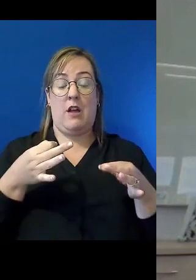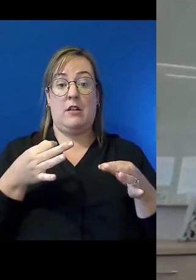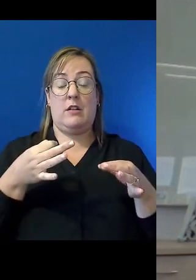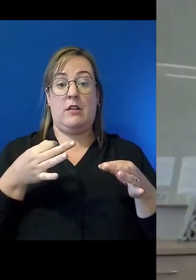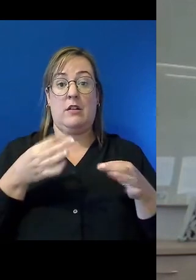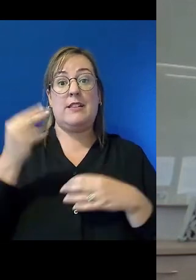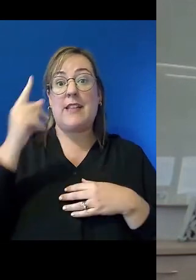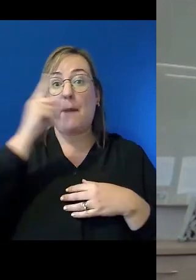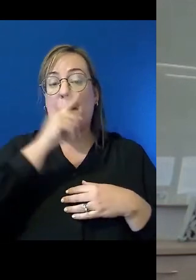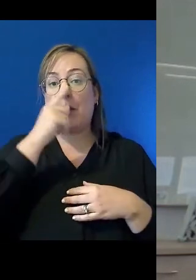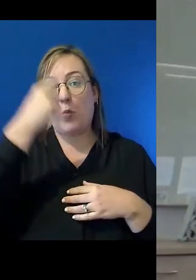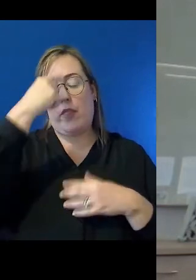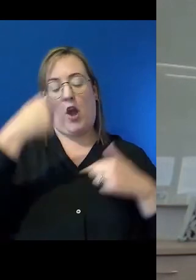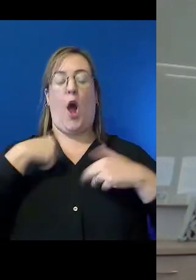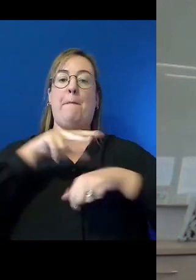person up,